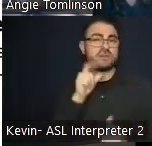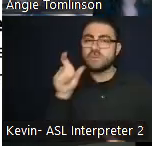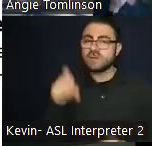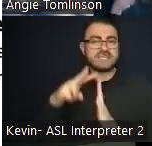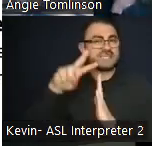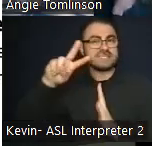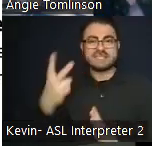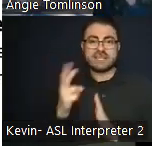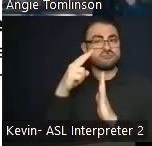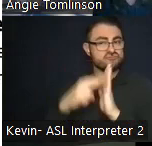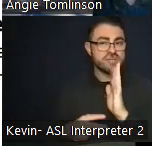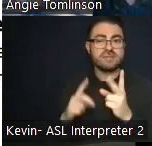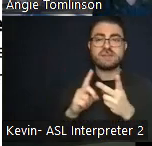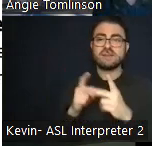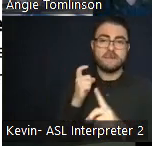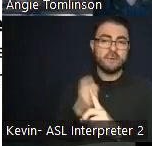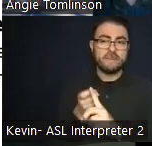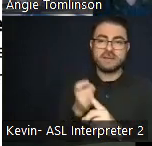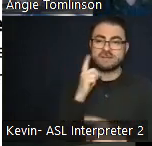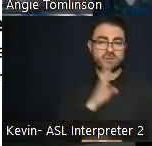are through resolutions or reports usually.